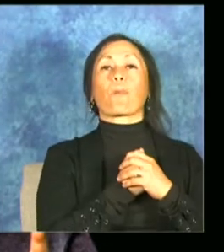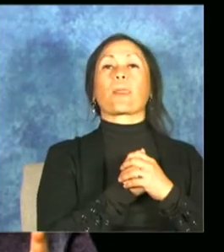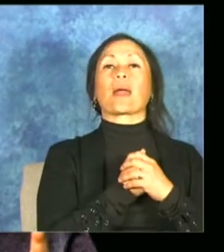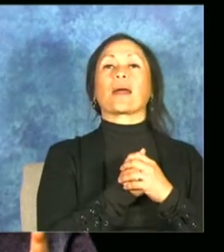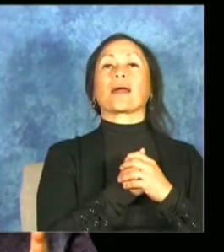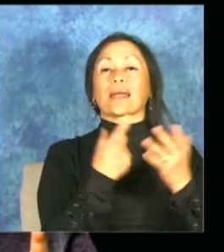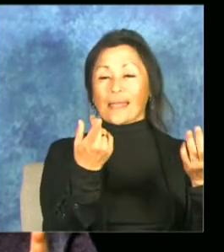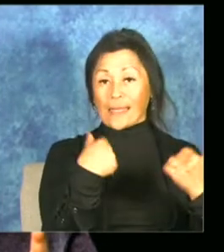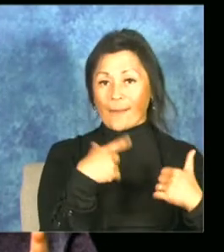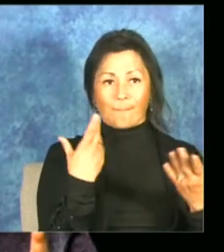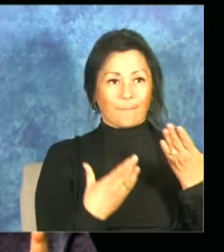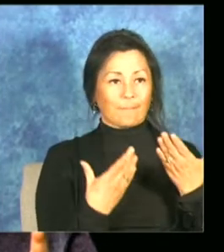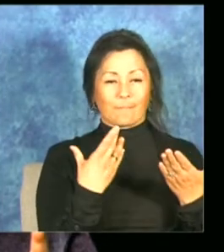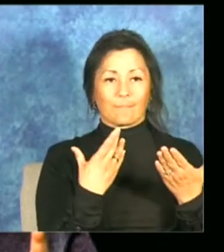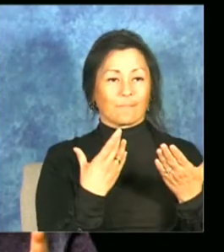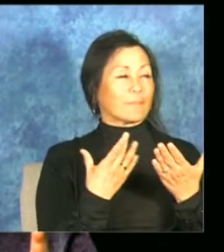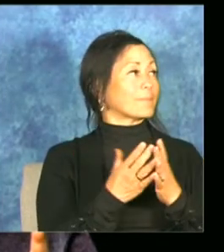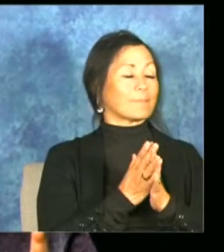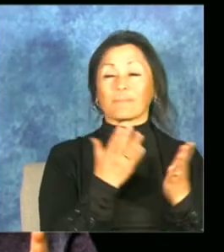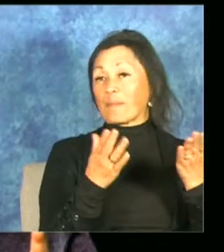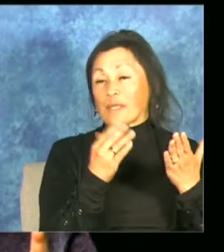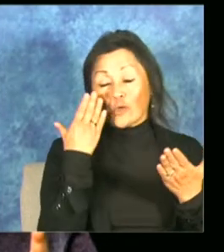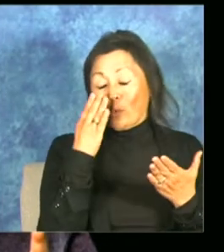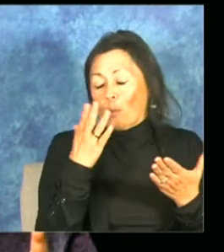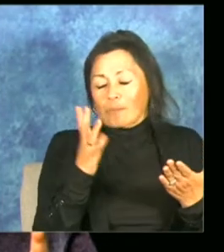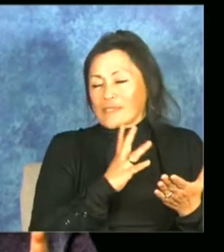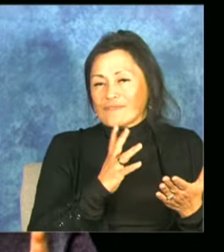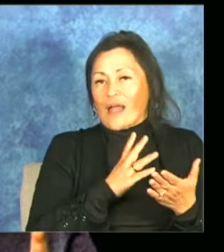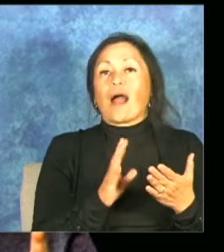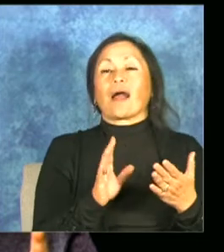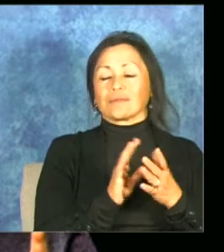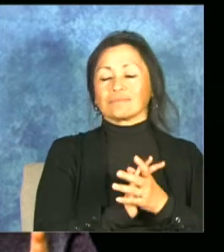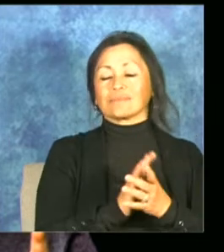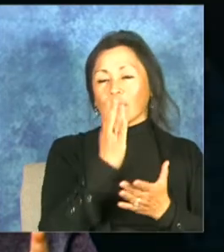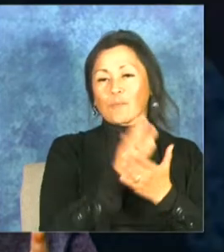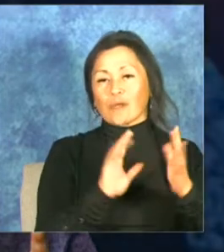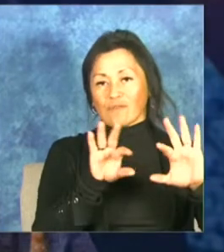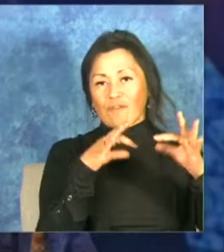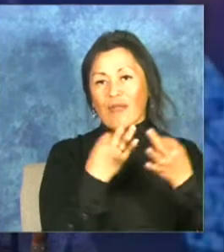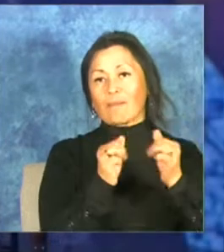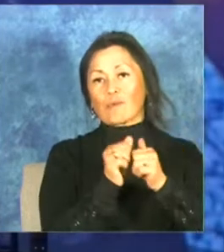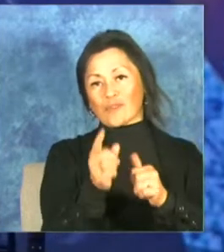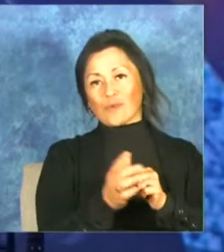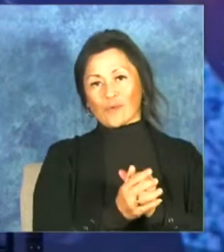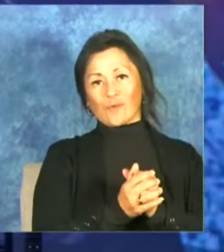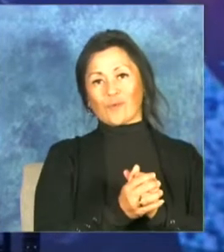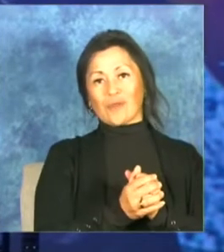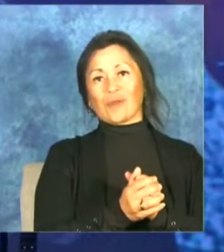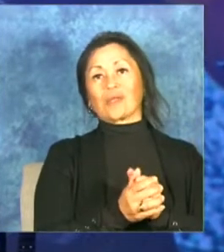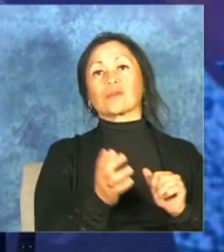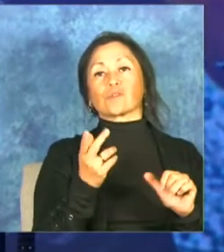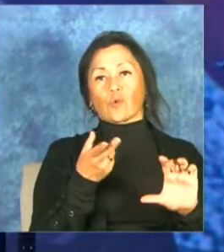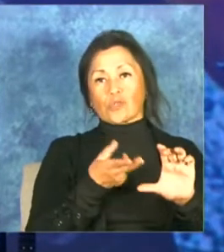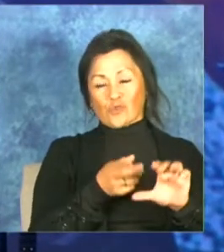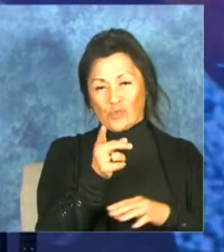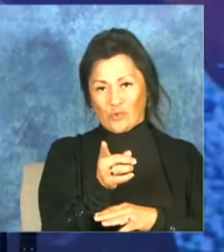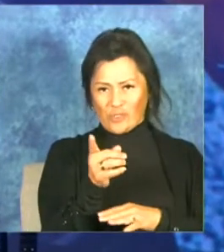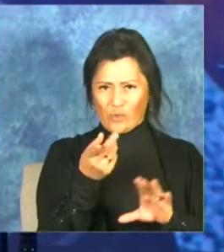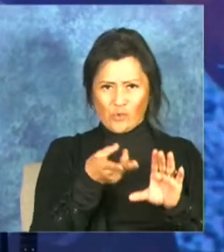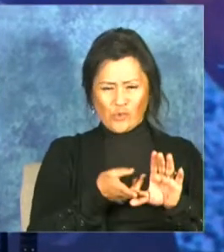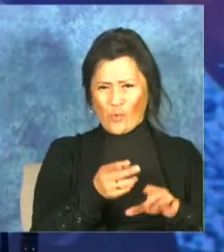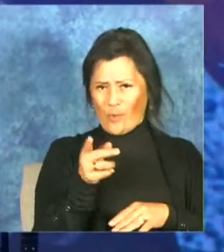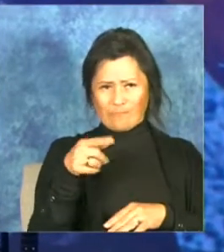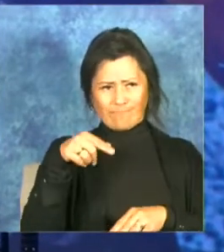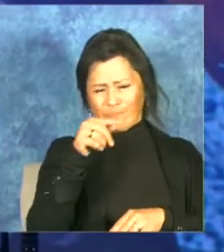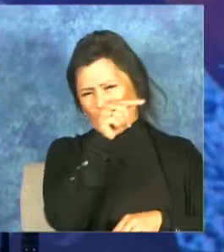Come over. You might not know any of the people being baptized. That's all right. They're in the family of God right now with you, okay? So they're going to join you, so why don't you join